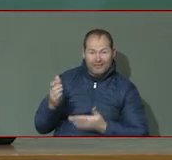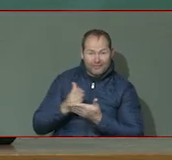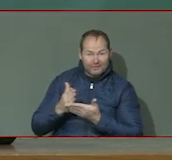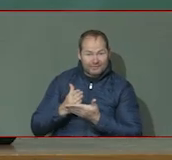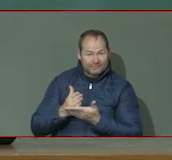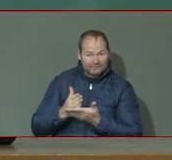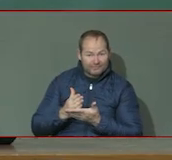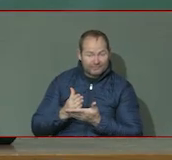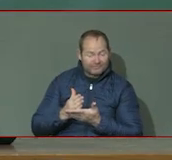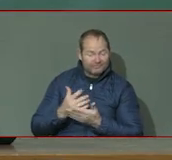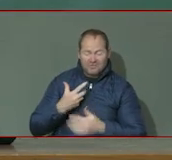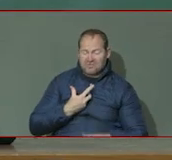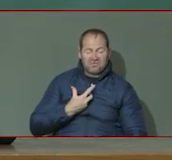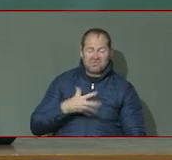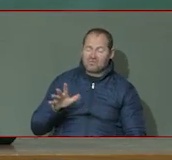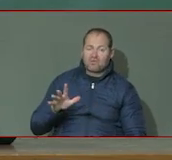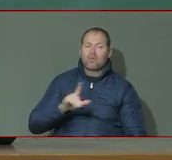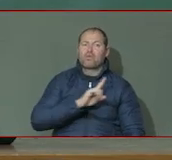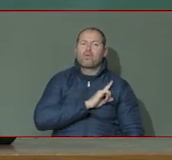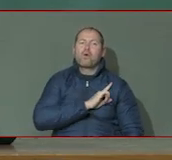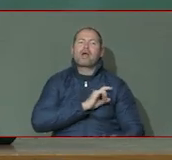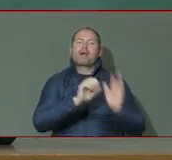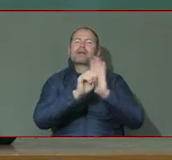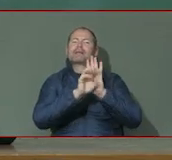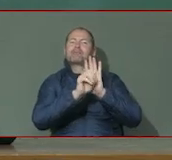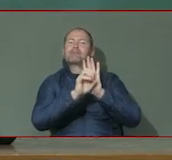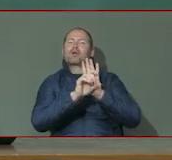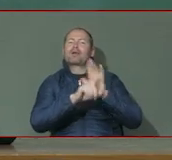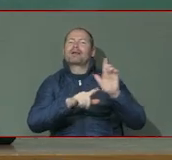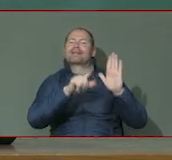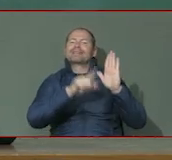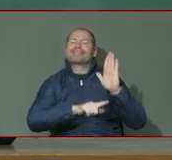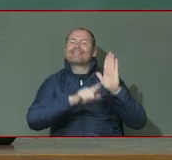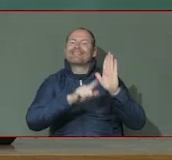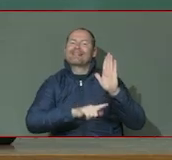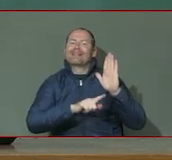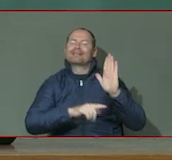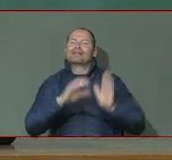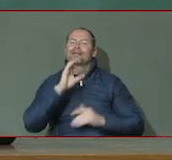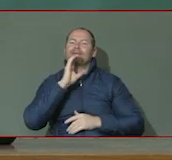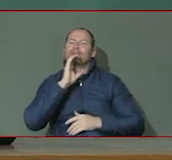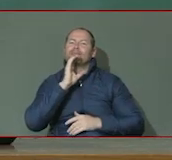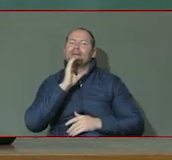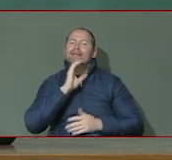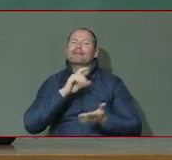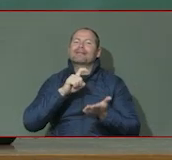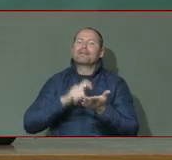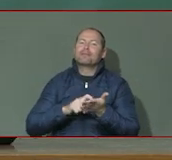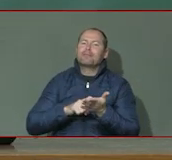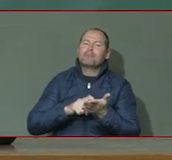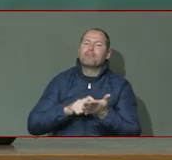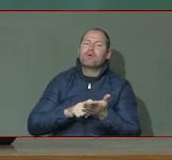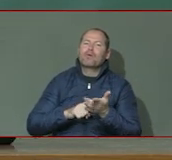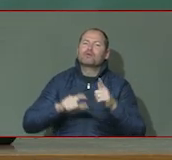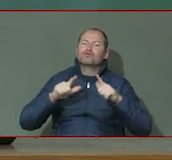worth. Because your market price is less than the net asset value, it means there's a low demand for that shares. The